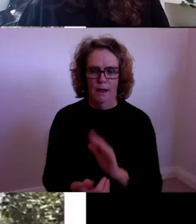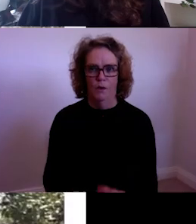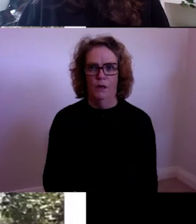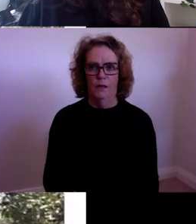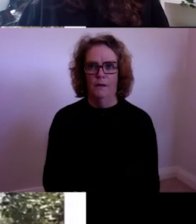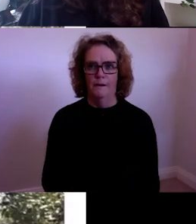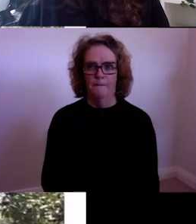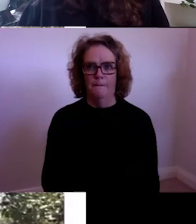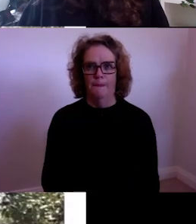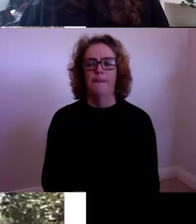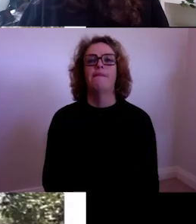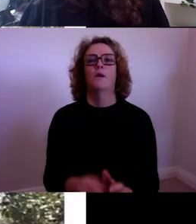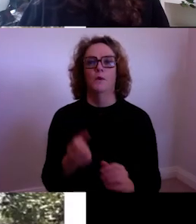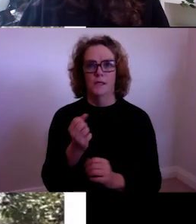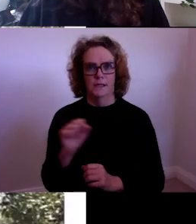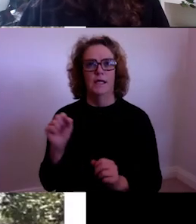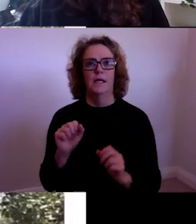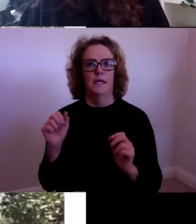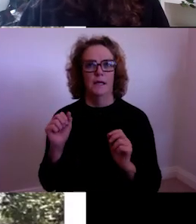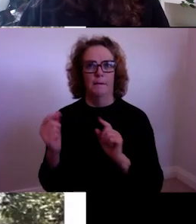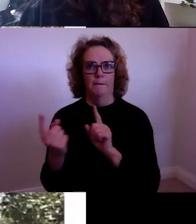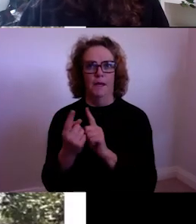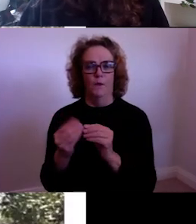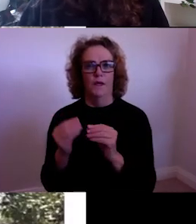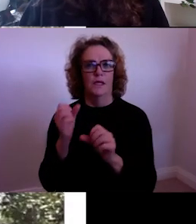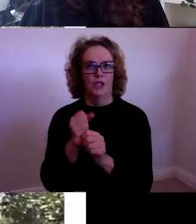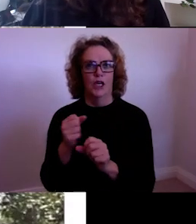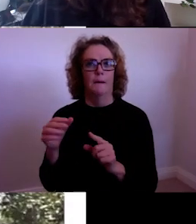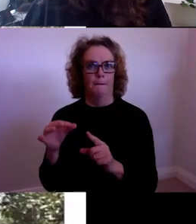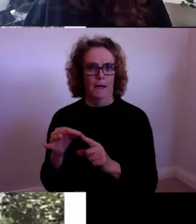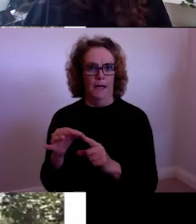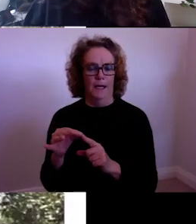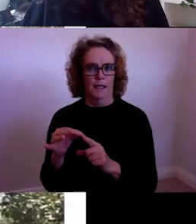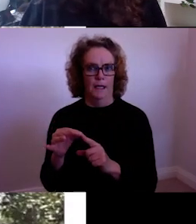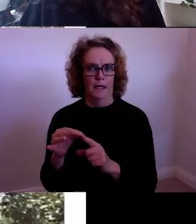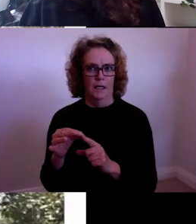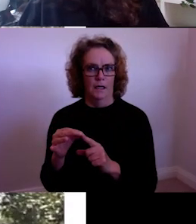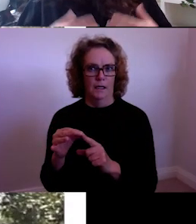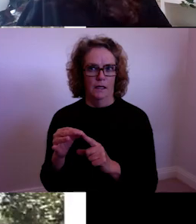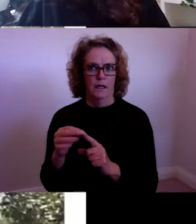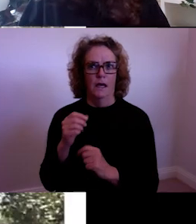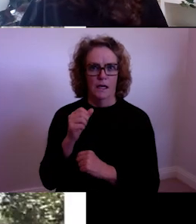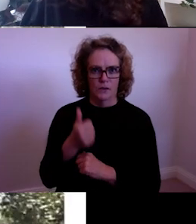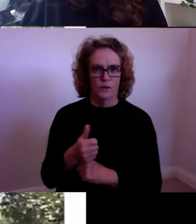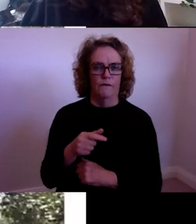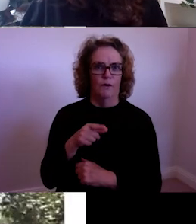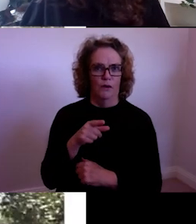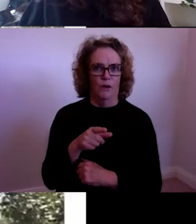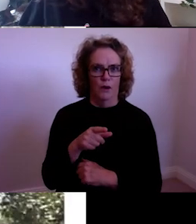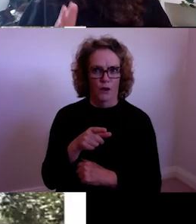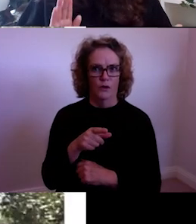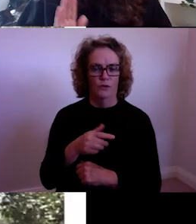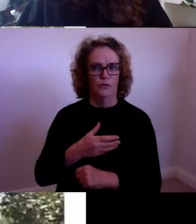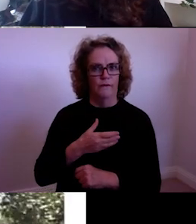So we do see the GP, and I think it's really good for Livy to feel comfortable in being able to access the